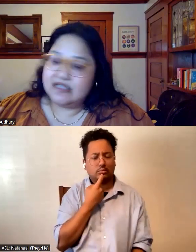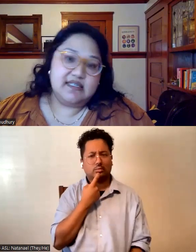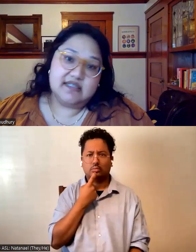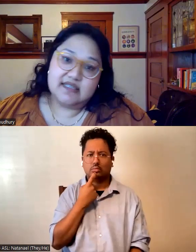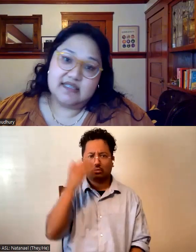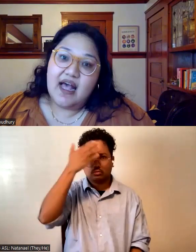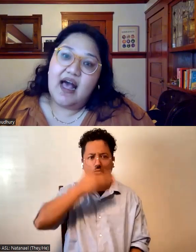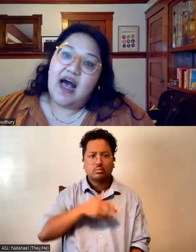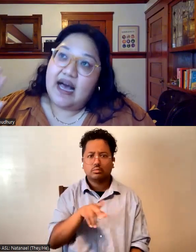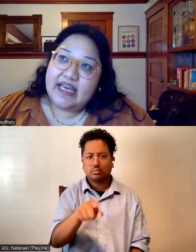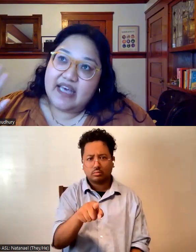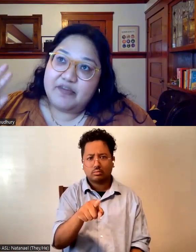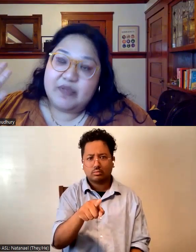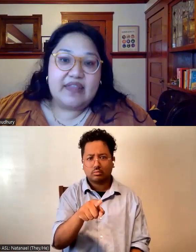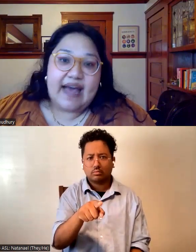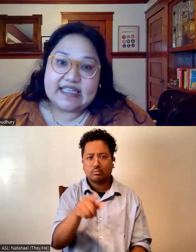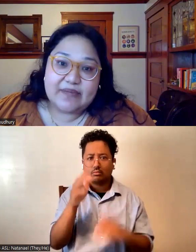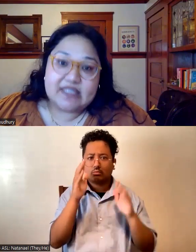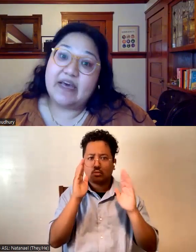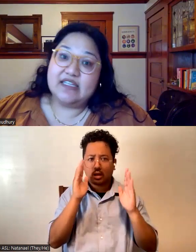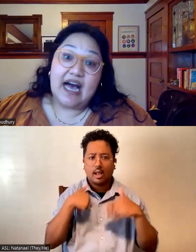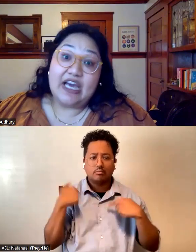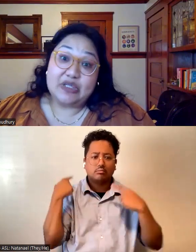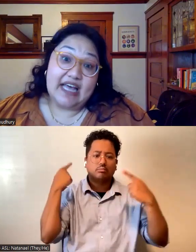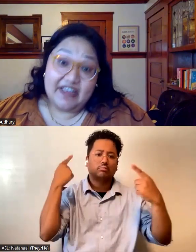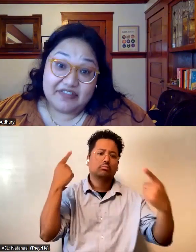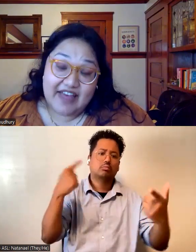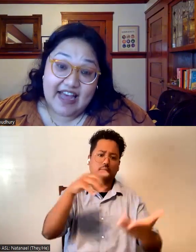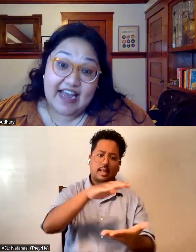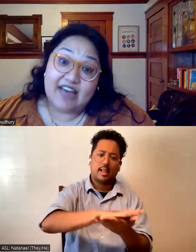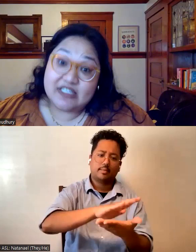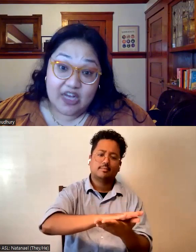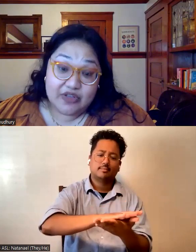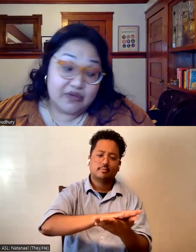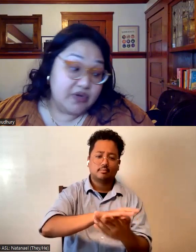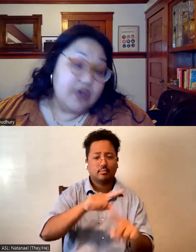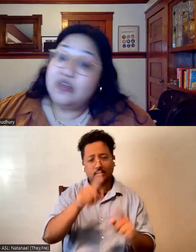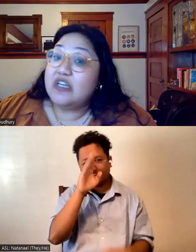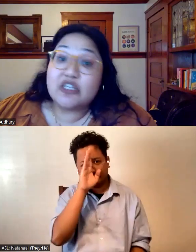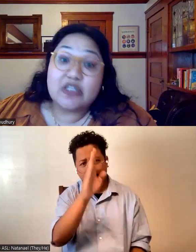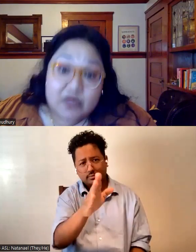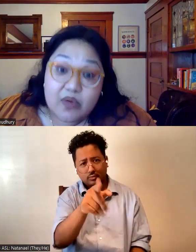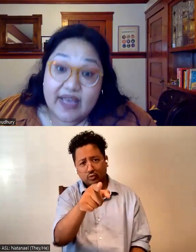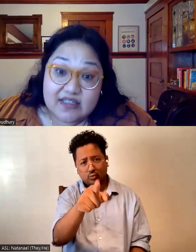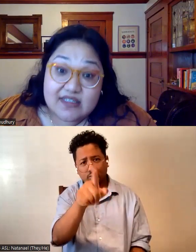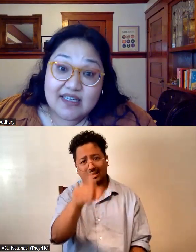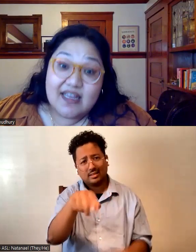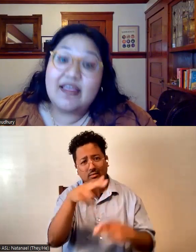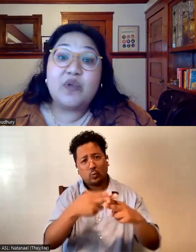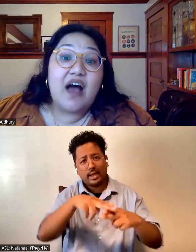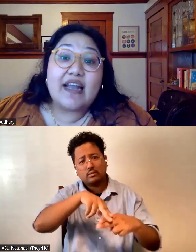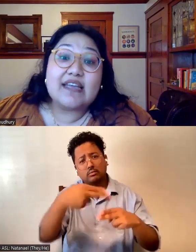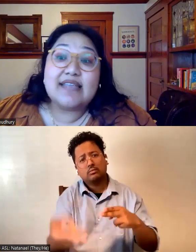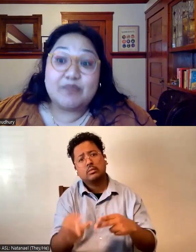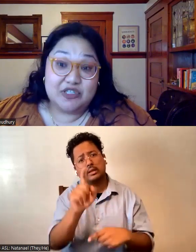He's like, listen, I have been with academics my entire life, and I have to tell you, you need to lose the weight. Oh.